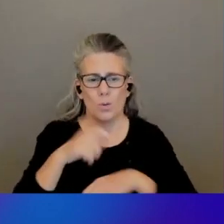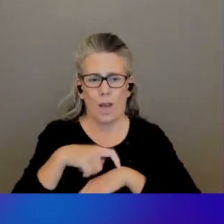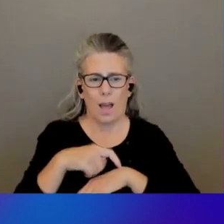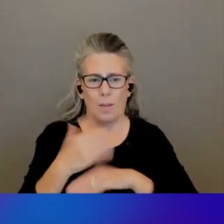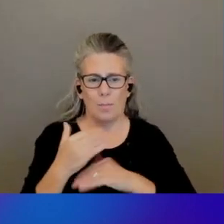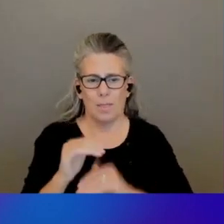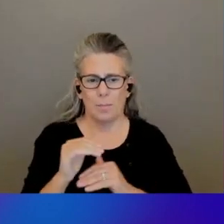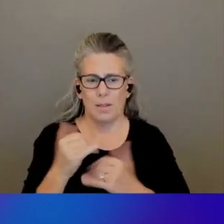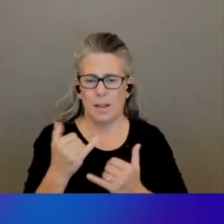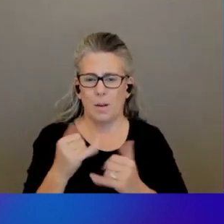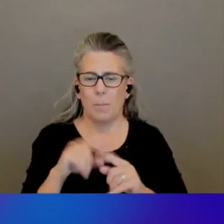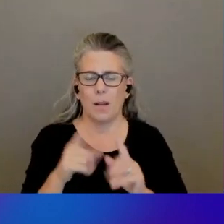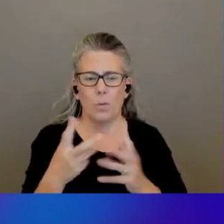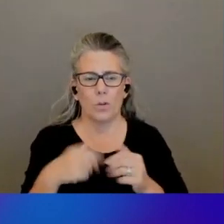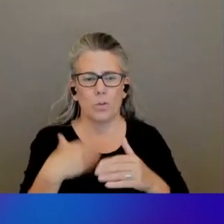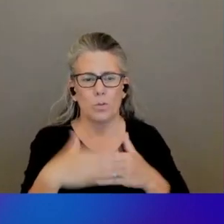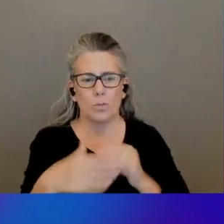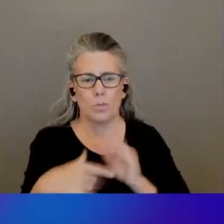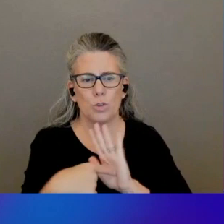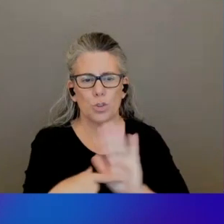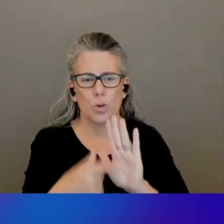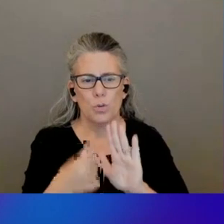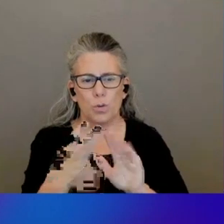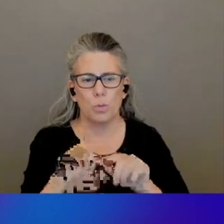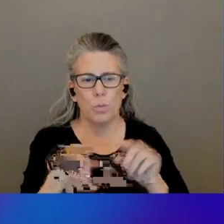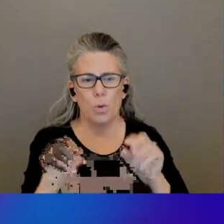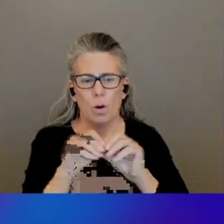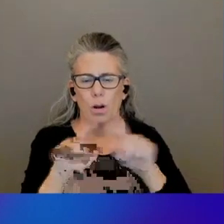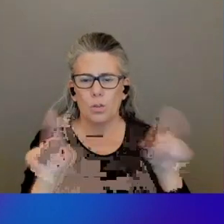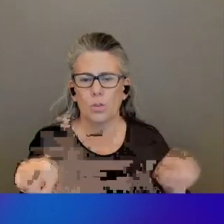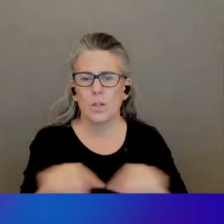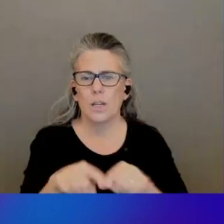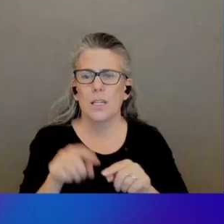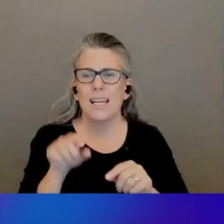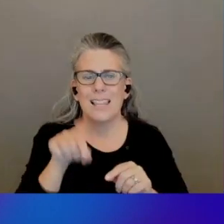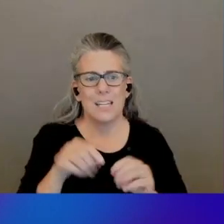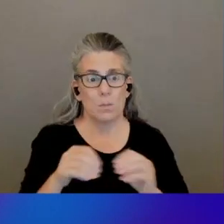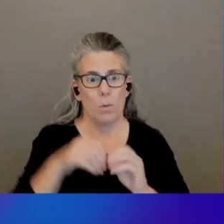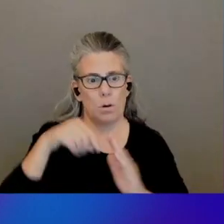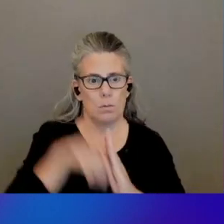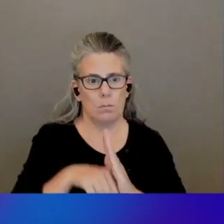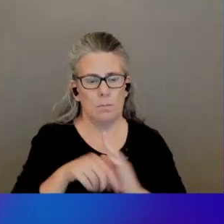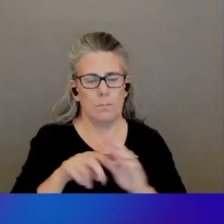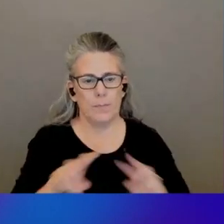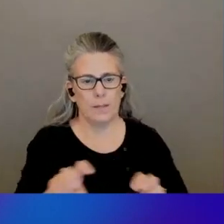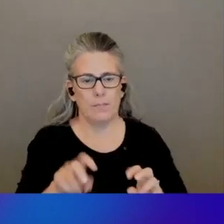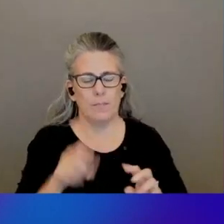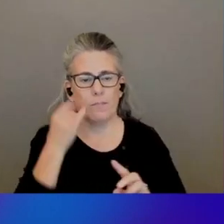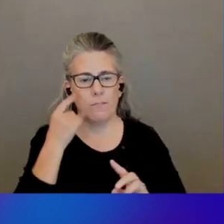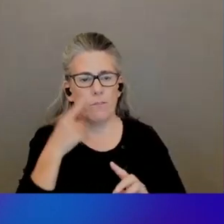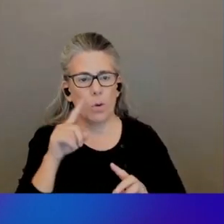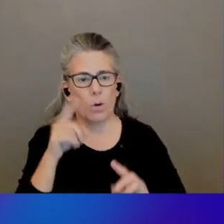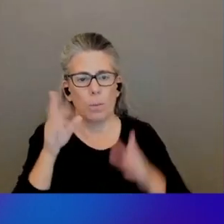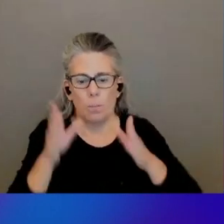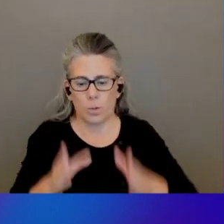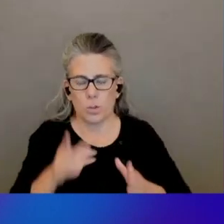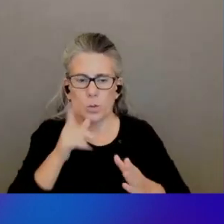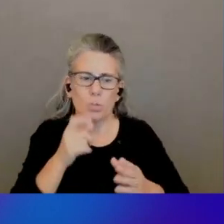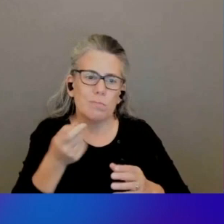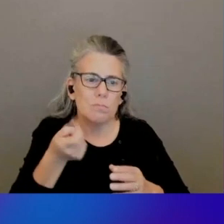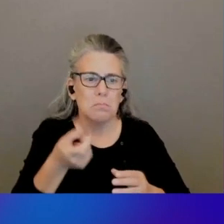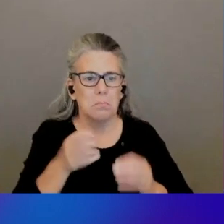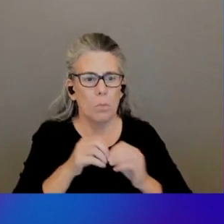you the ability to dive deeper and deeper. And so for somebody who does have a little bit more experience or wants to learn